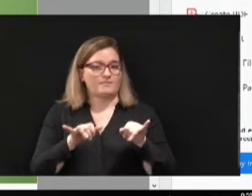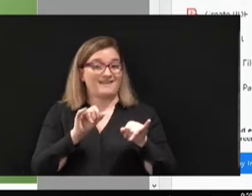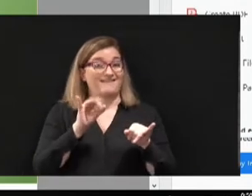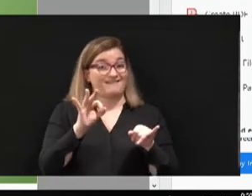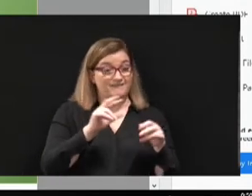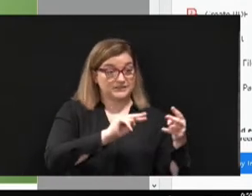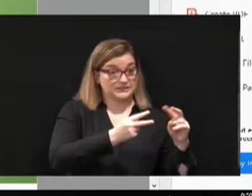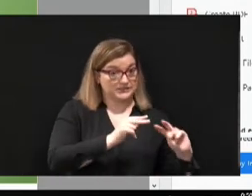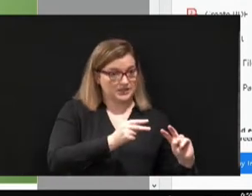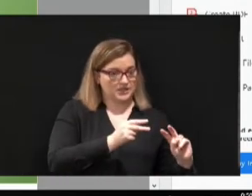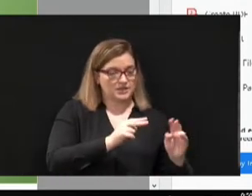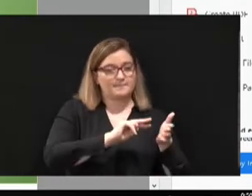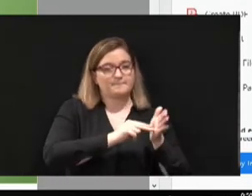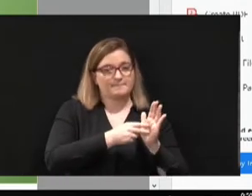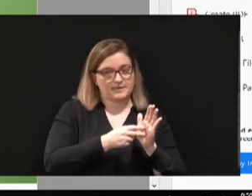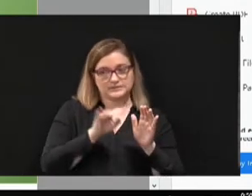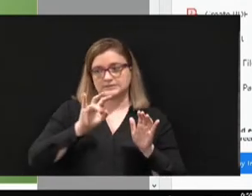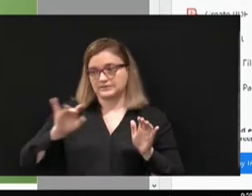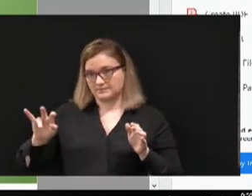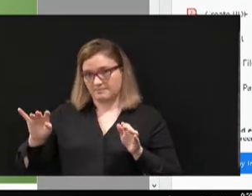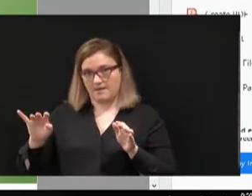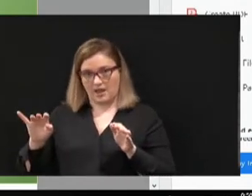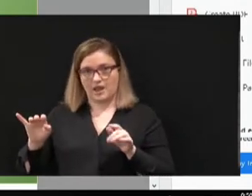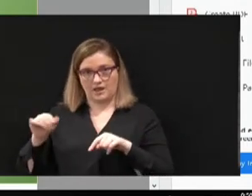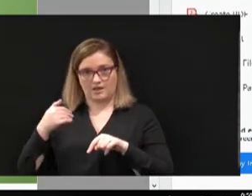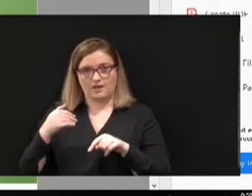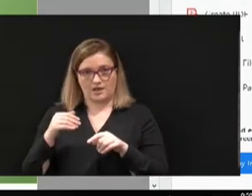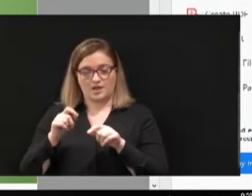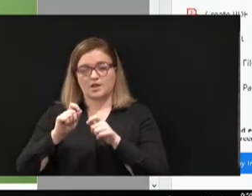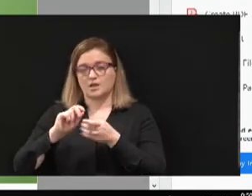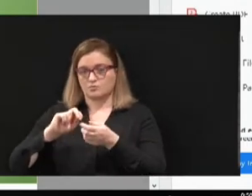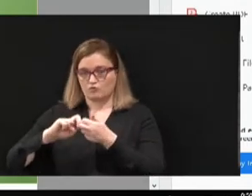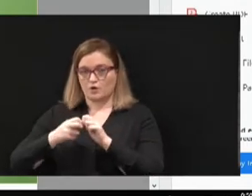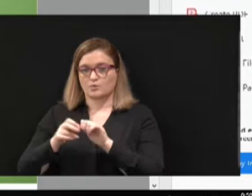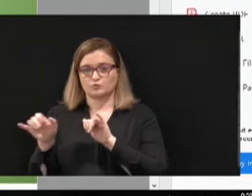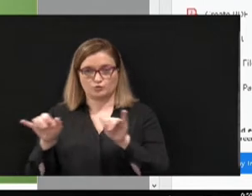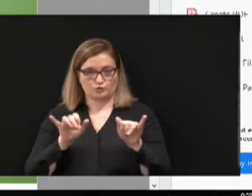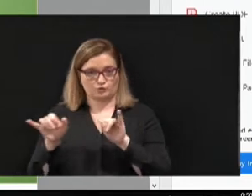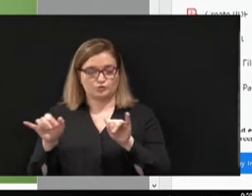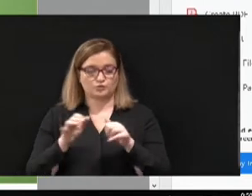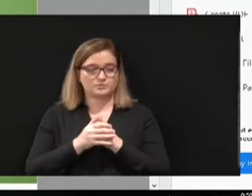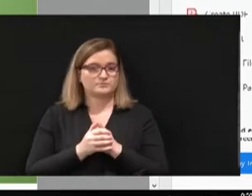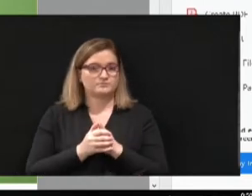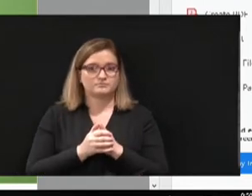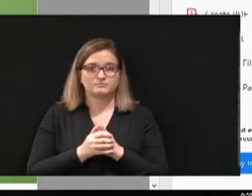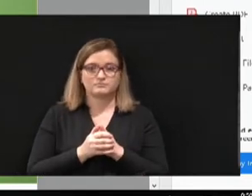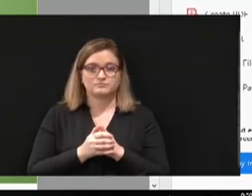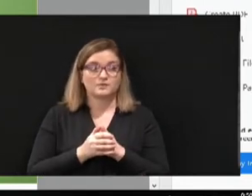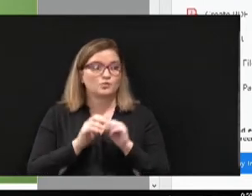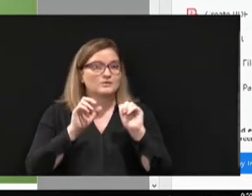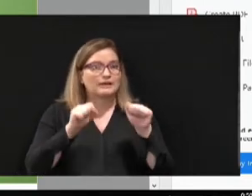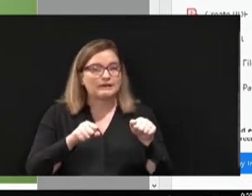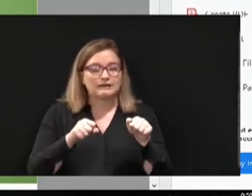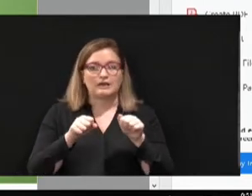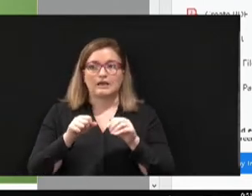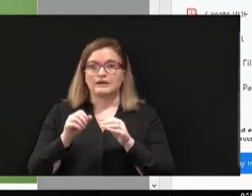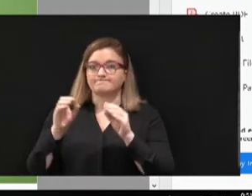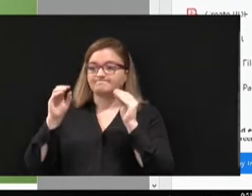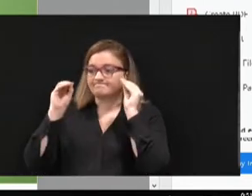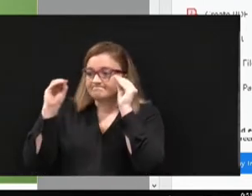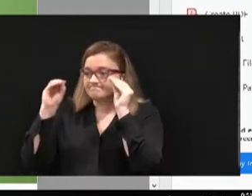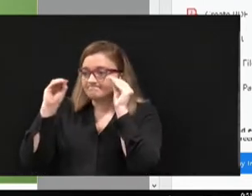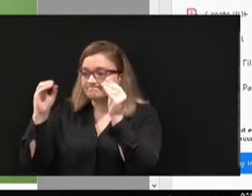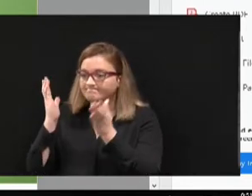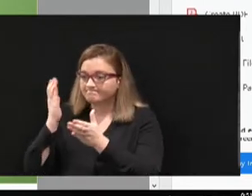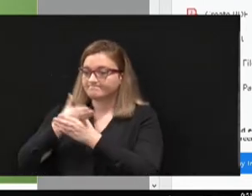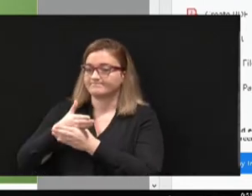dyslexia. And I will tell you, I've always told parents, we can remediate the heck out of reading and we can make a difference